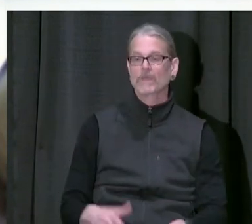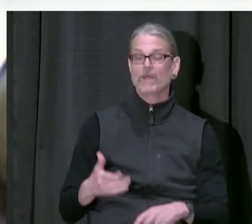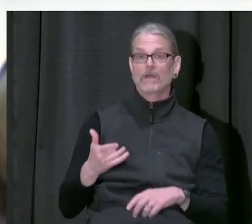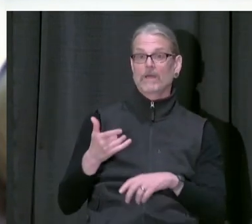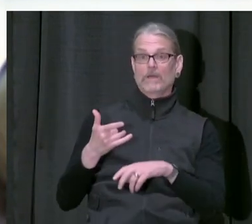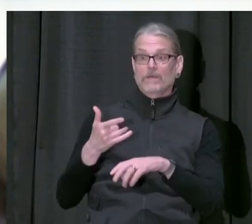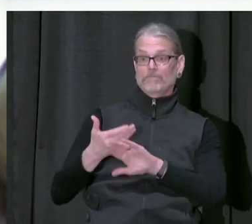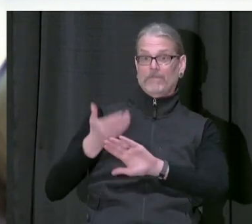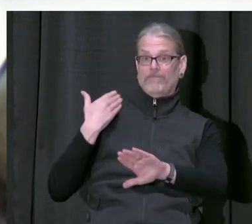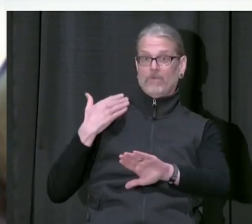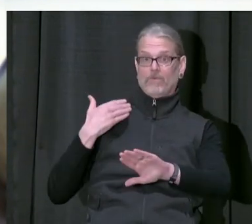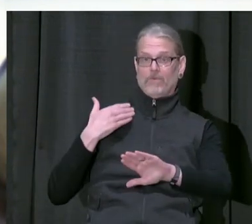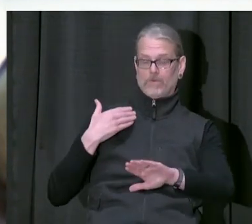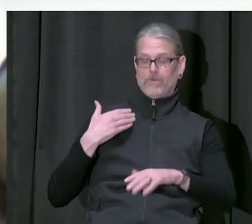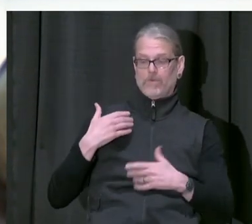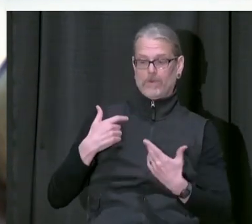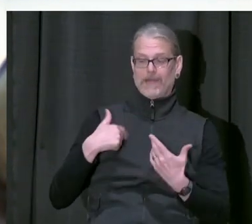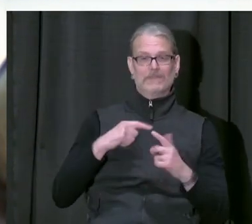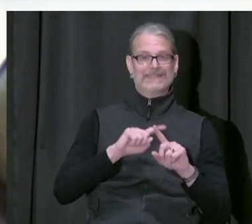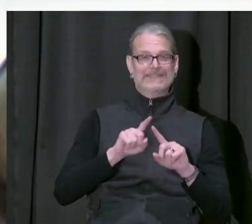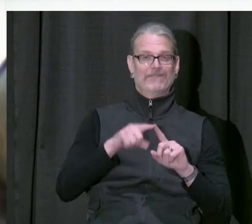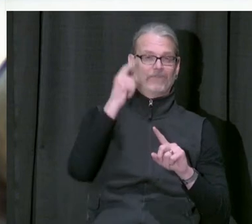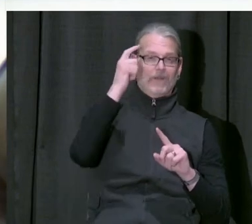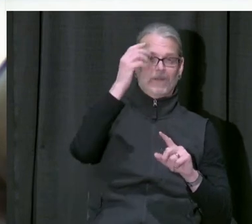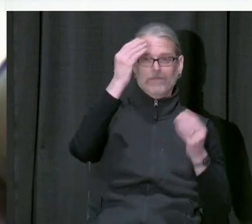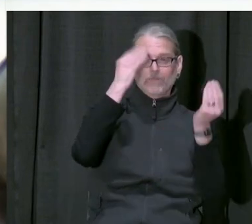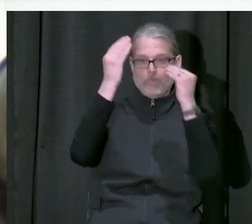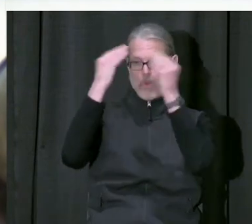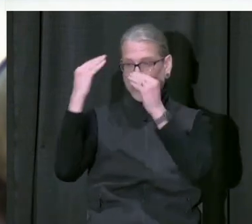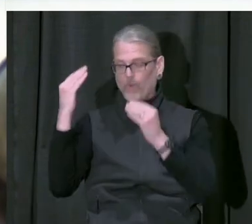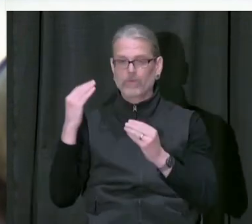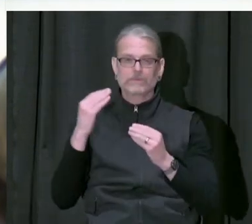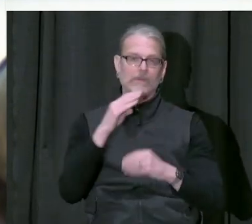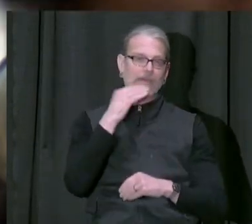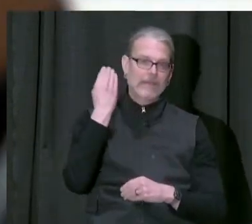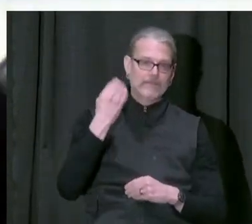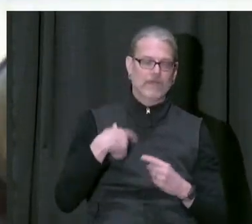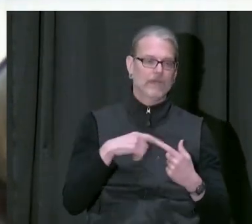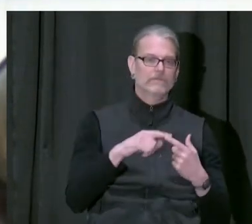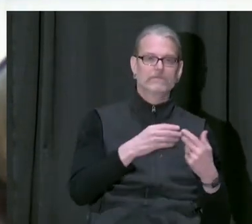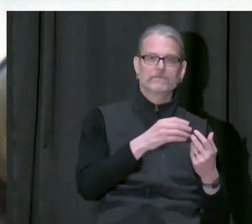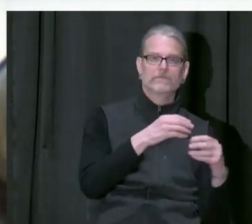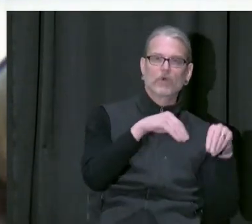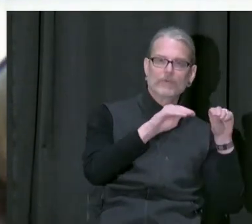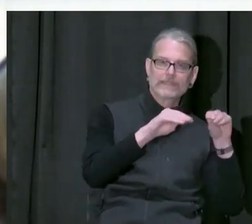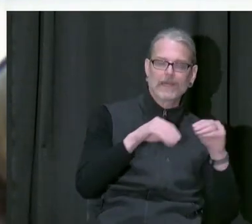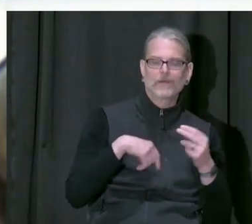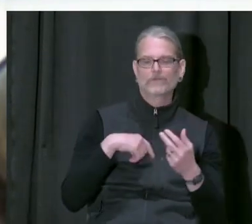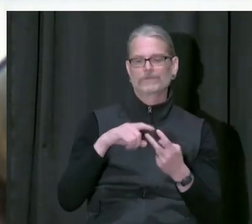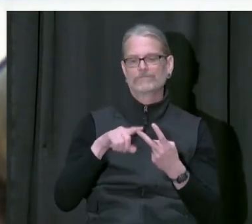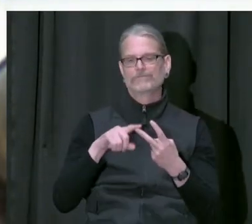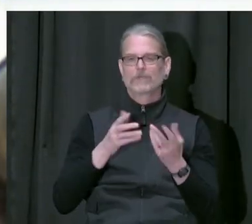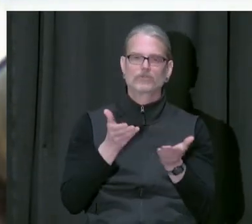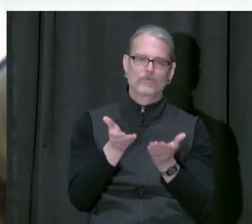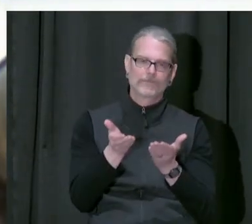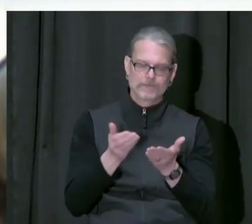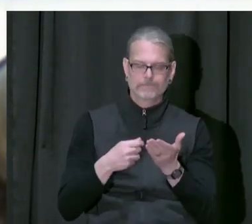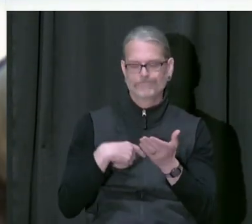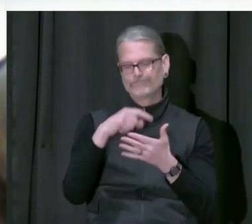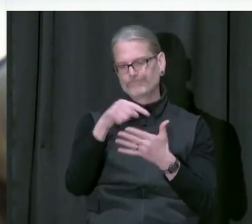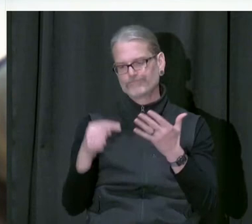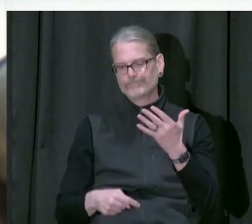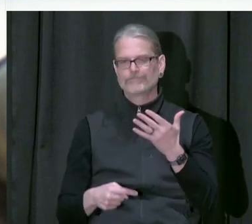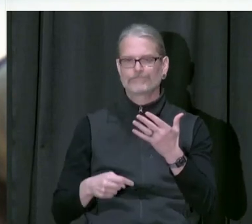role, I have been in different roles at Amazon within retail, within Amazon Web Services, over the course of